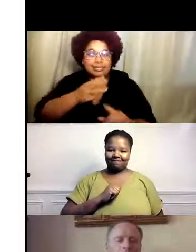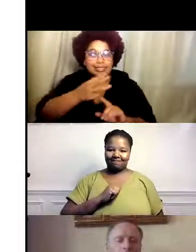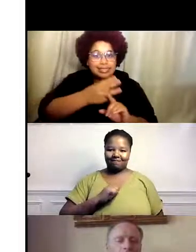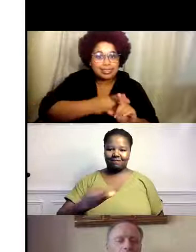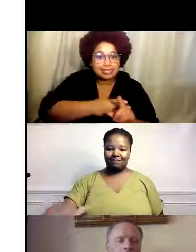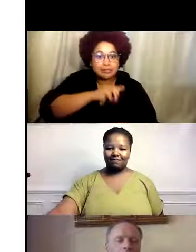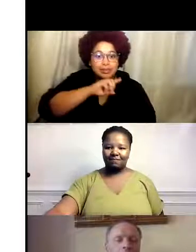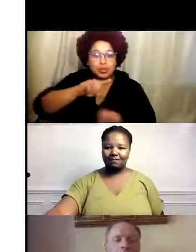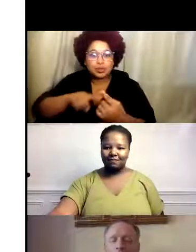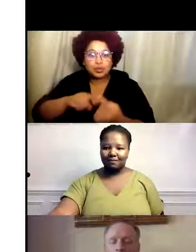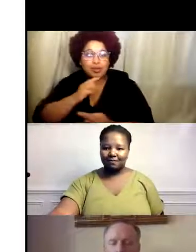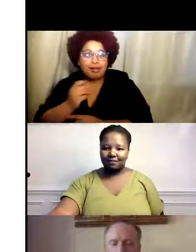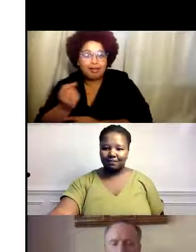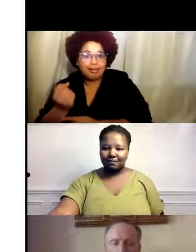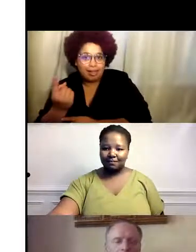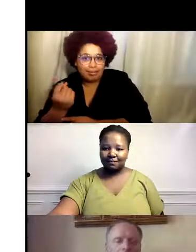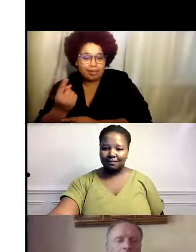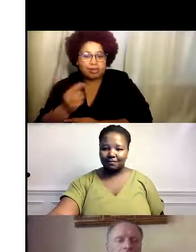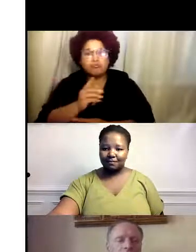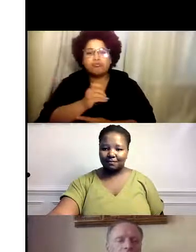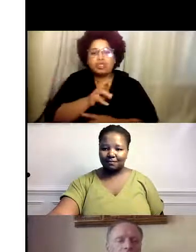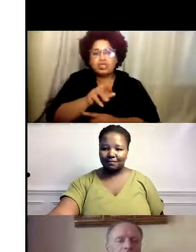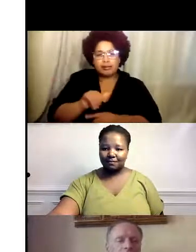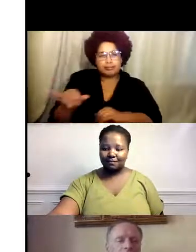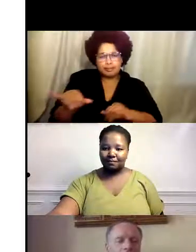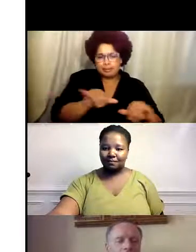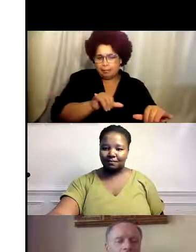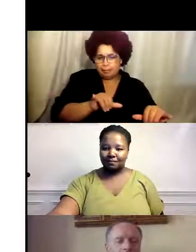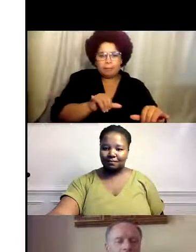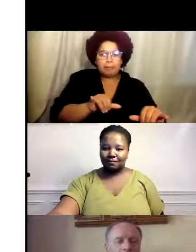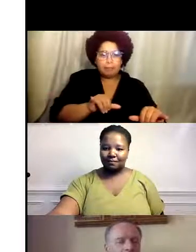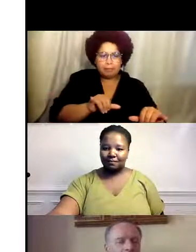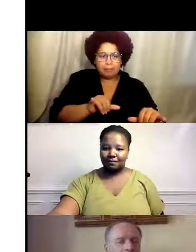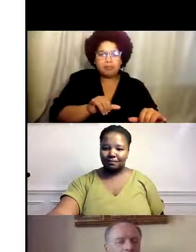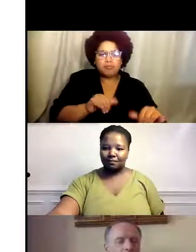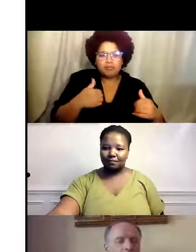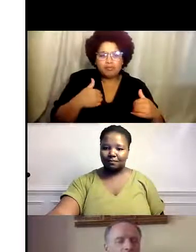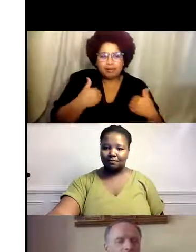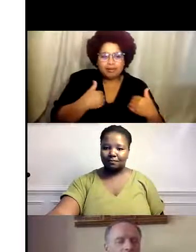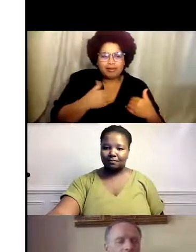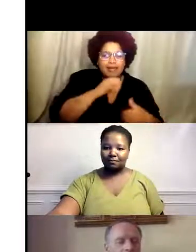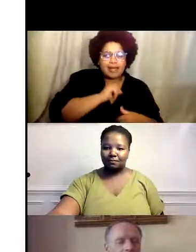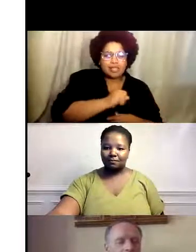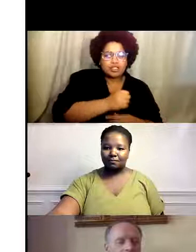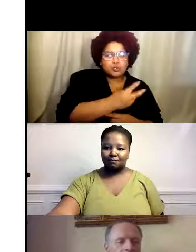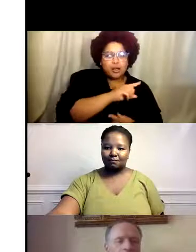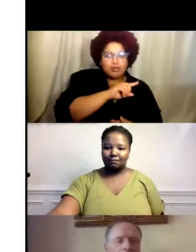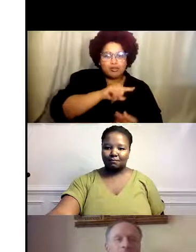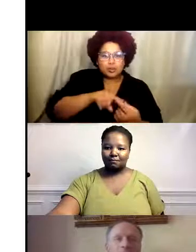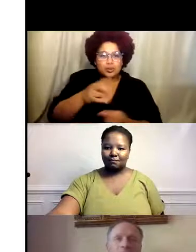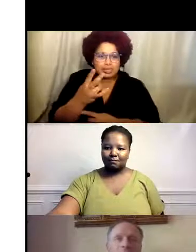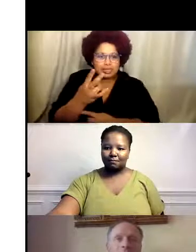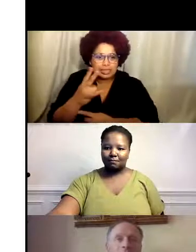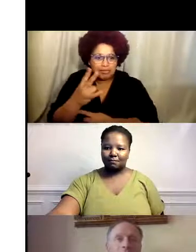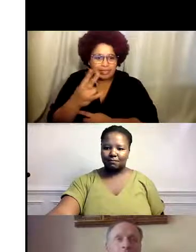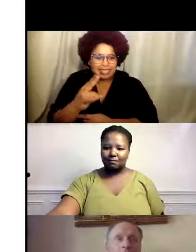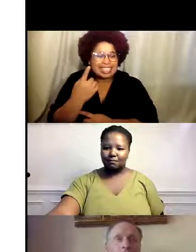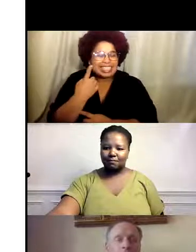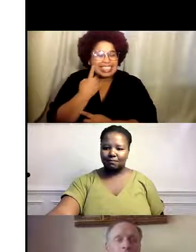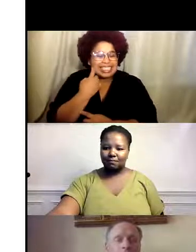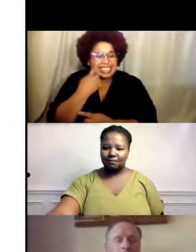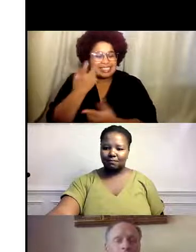11 years old. And Moderna also has trials in adolescents aged 12 to 17. They just completed